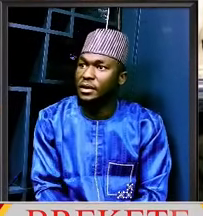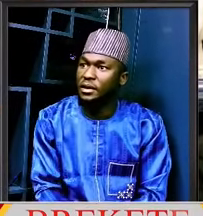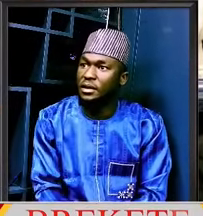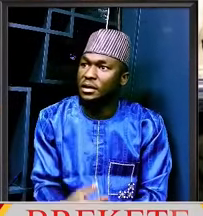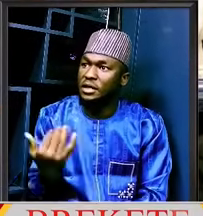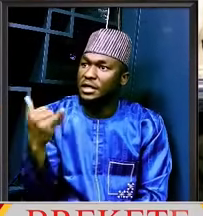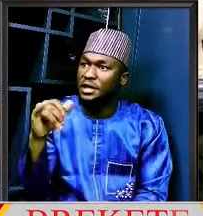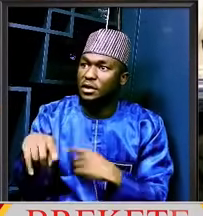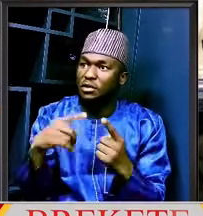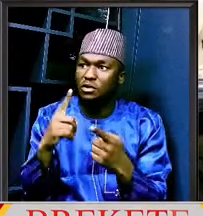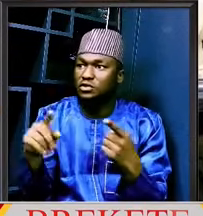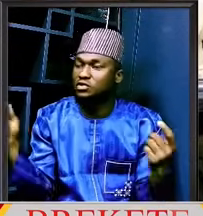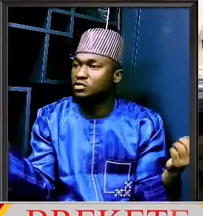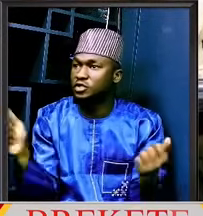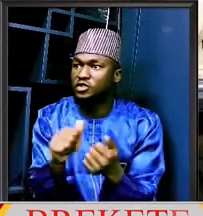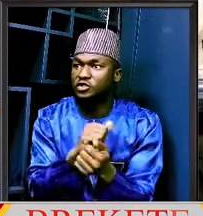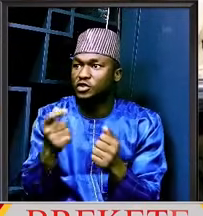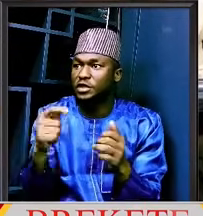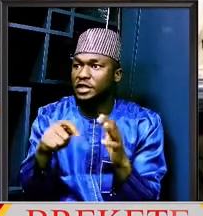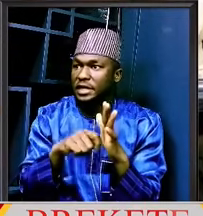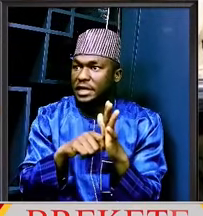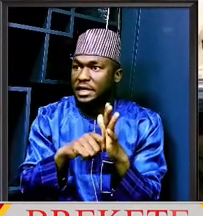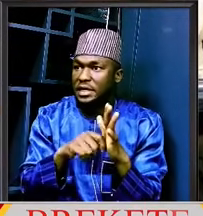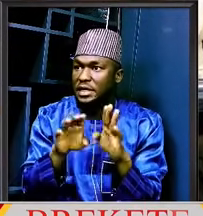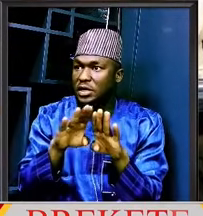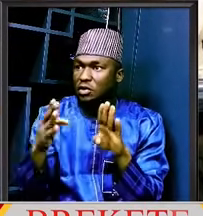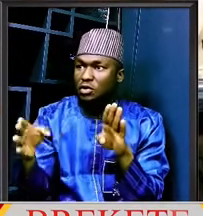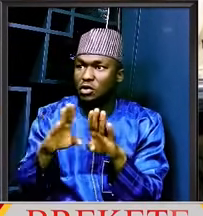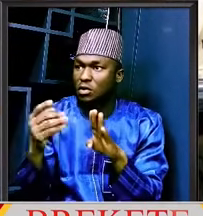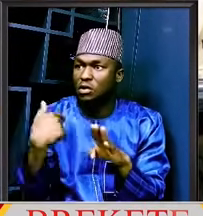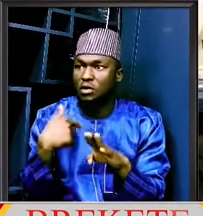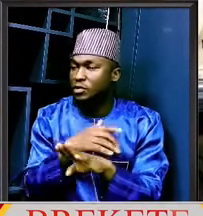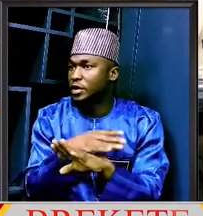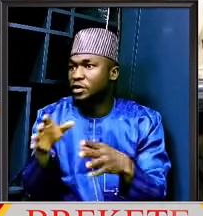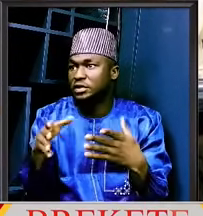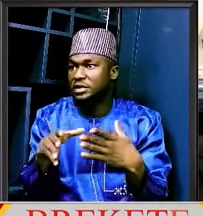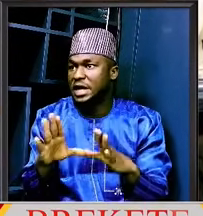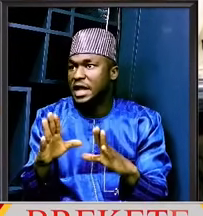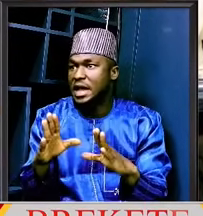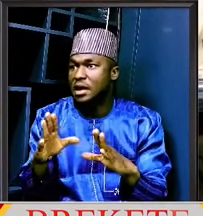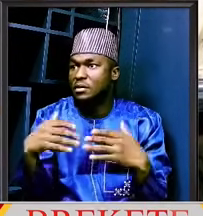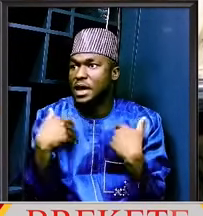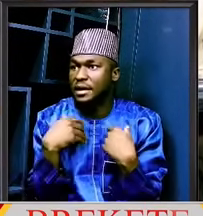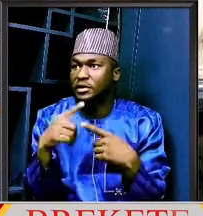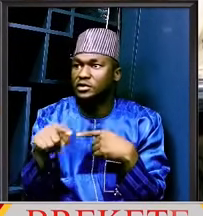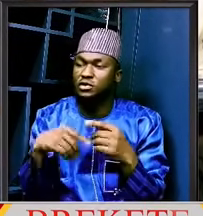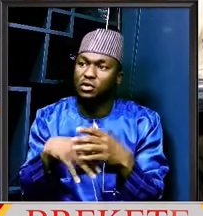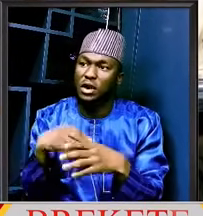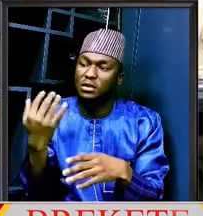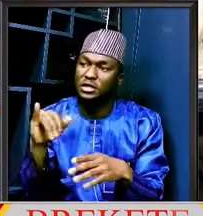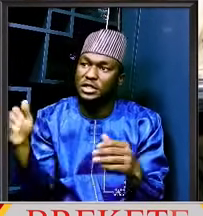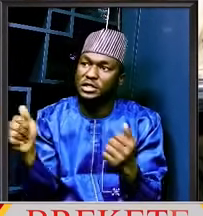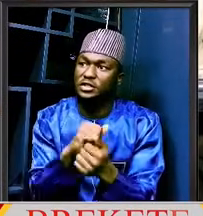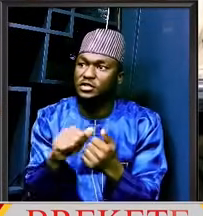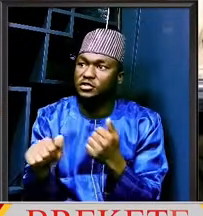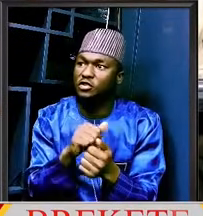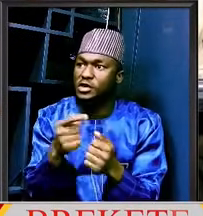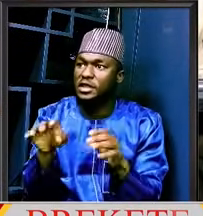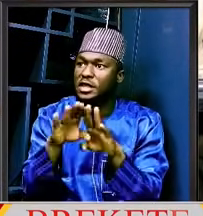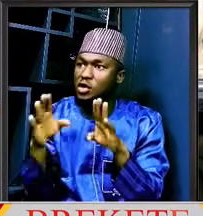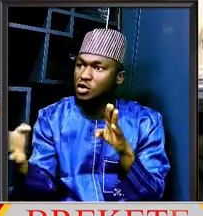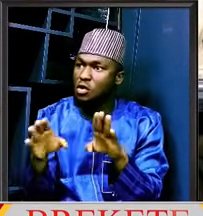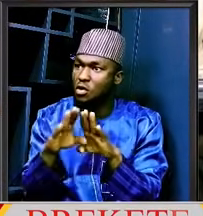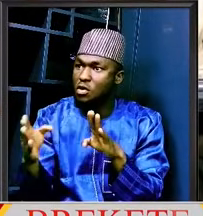went, destroyed the door because the pigs are kept in. We don't allow our animals to roam about. They went and destroyed the